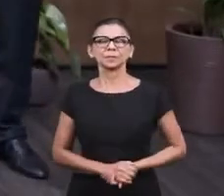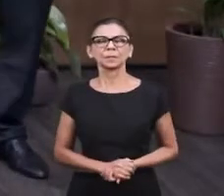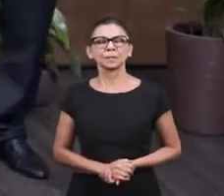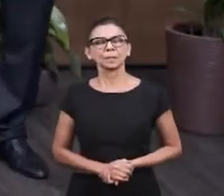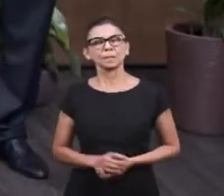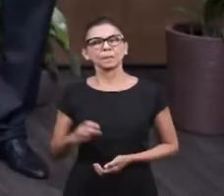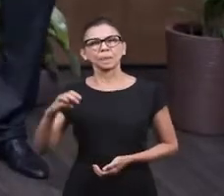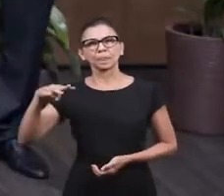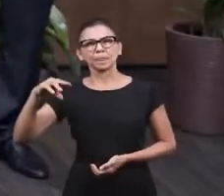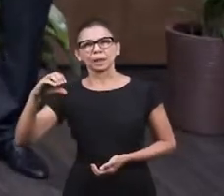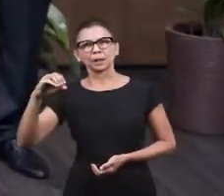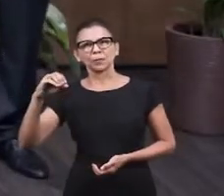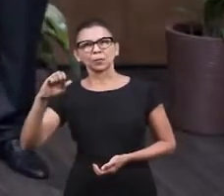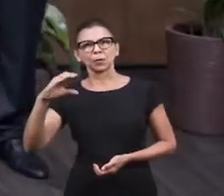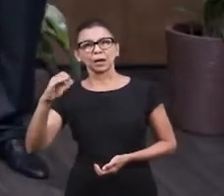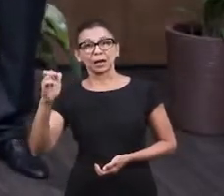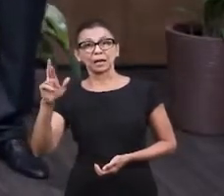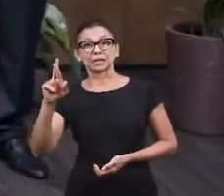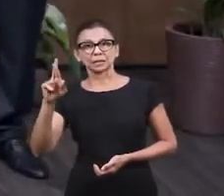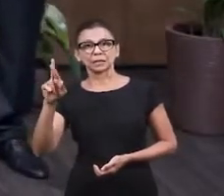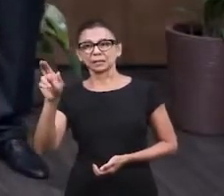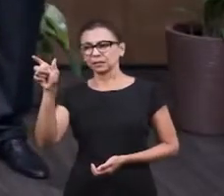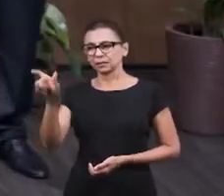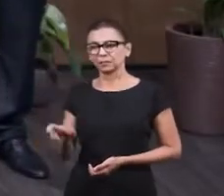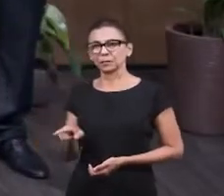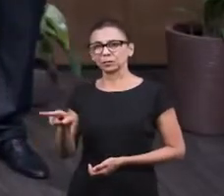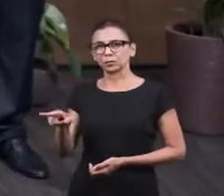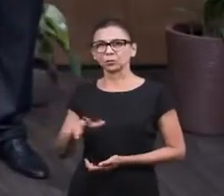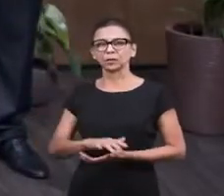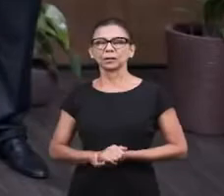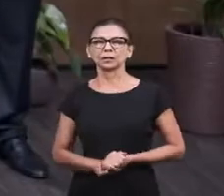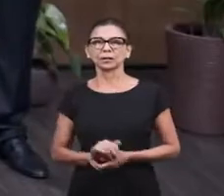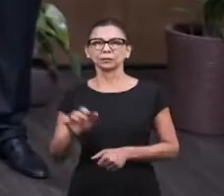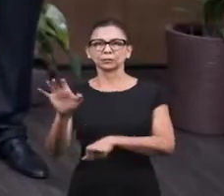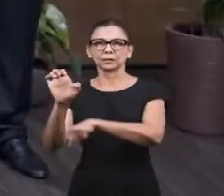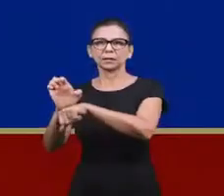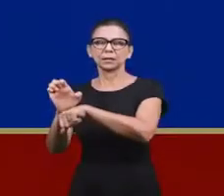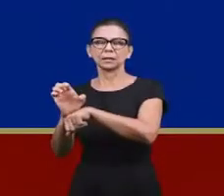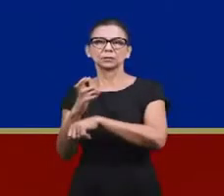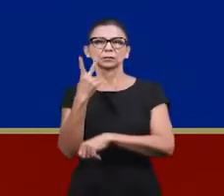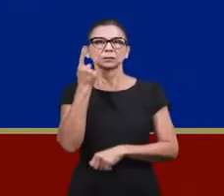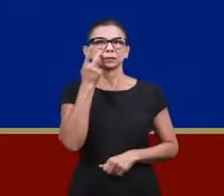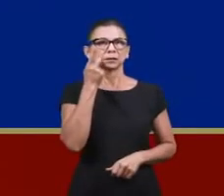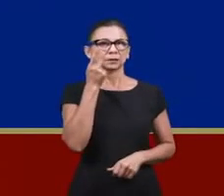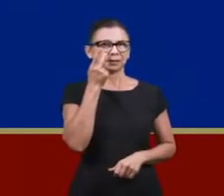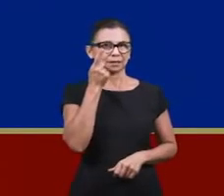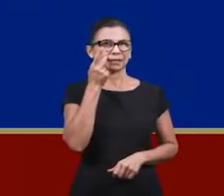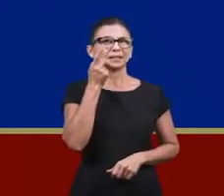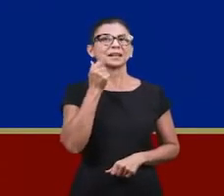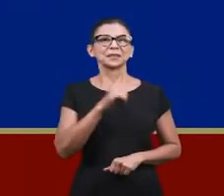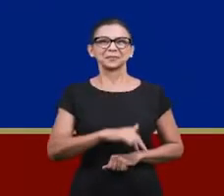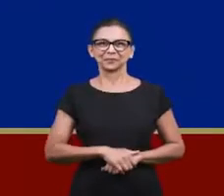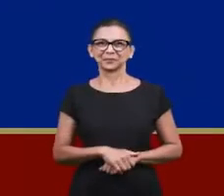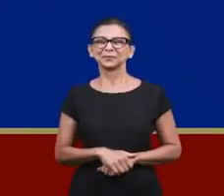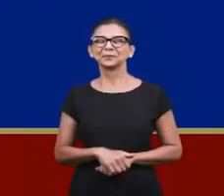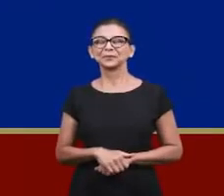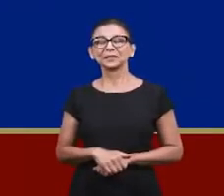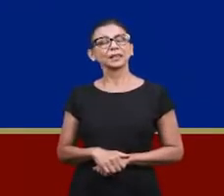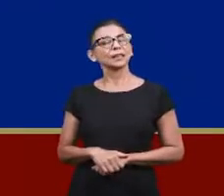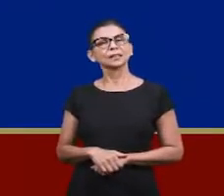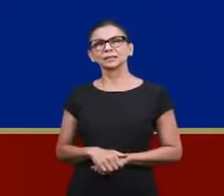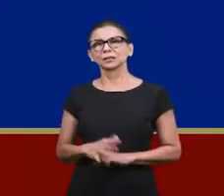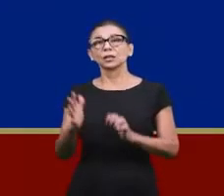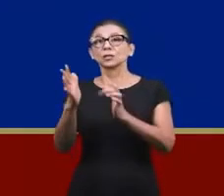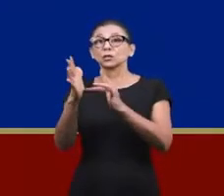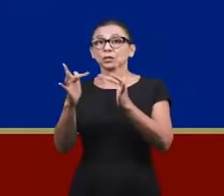received from Moisir Nito from Sierra Estate in the city of Maraguape. And he says,